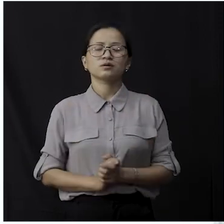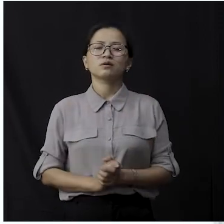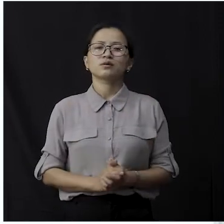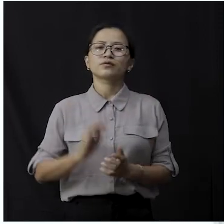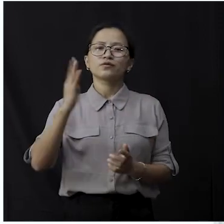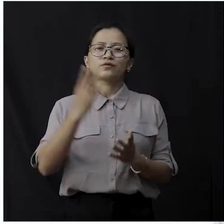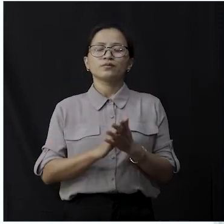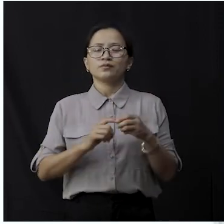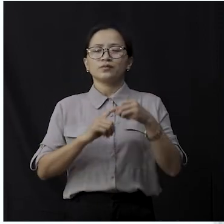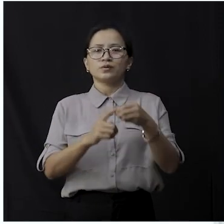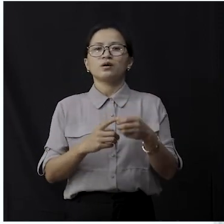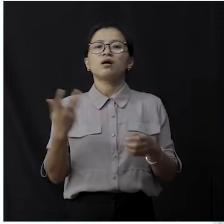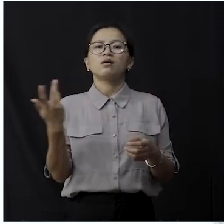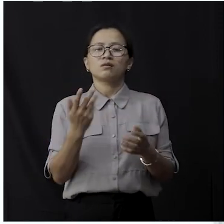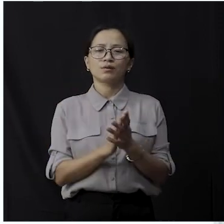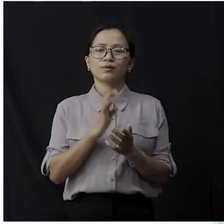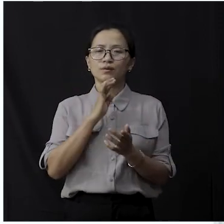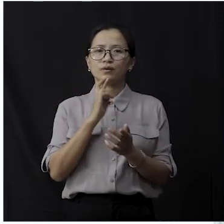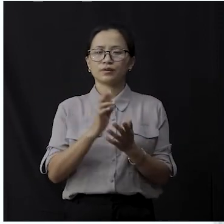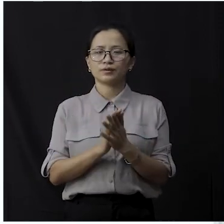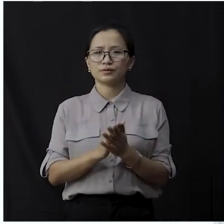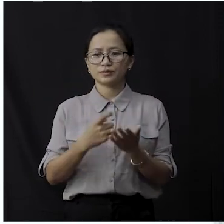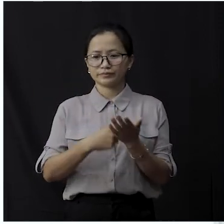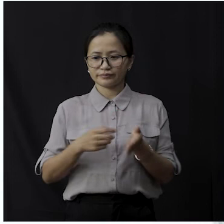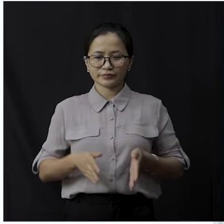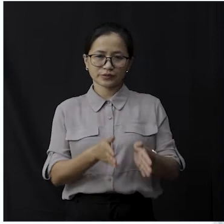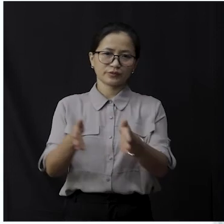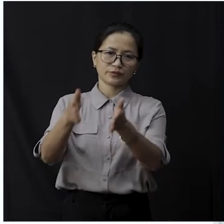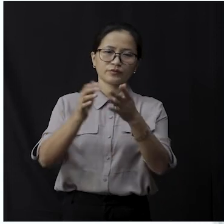question, how are rivers formed?